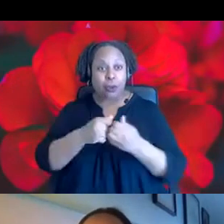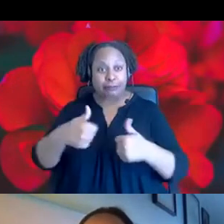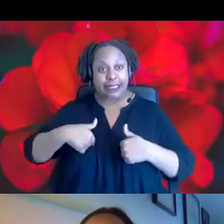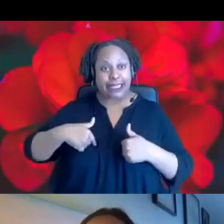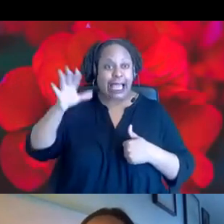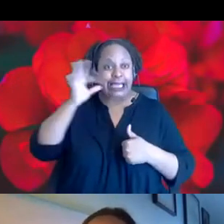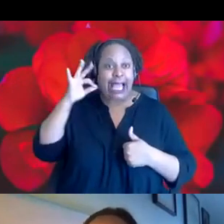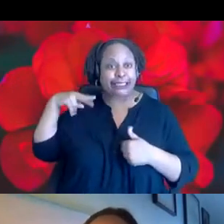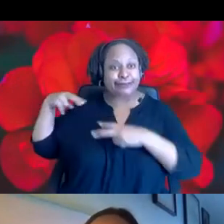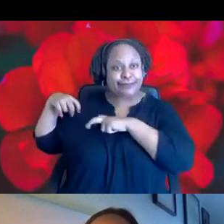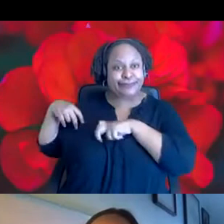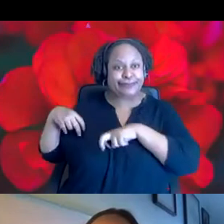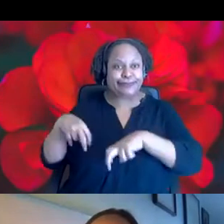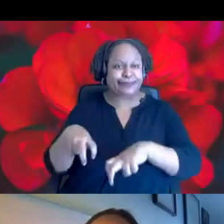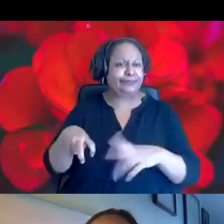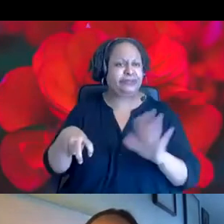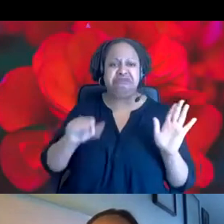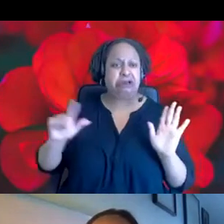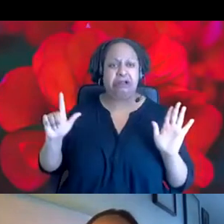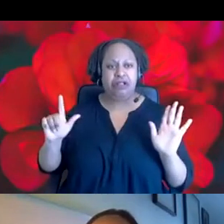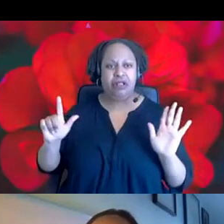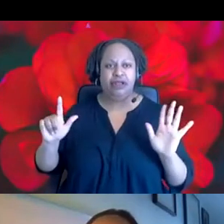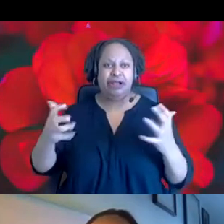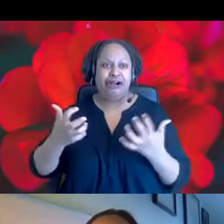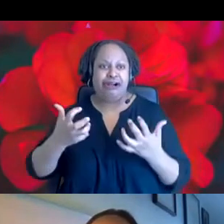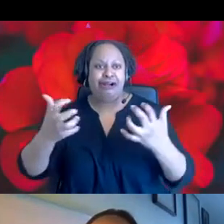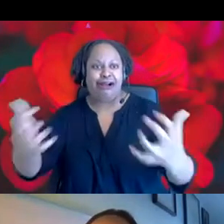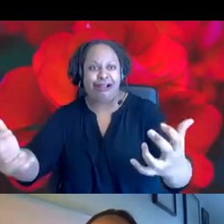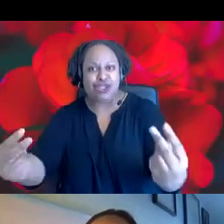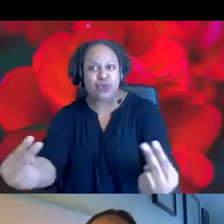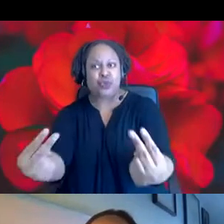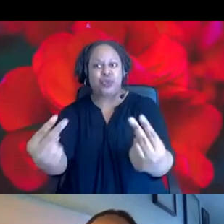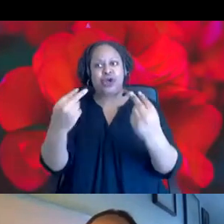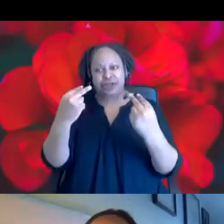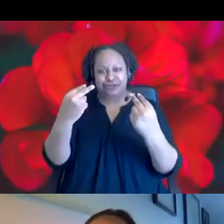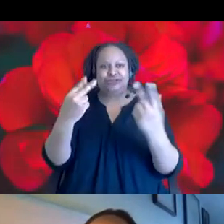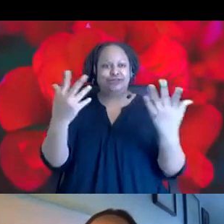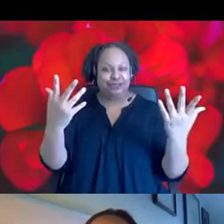right? So there's a certain opportunity to be honest